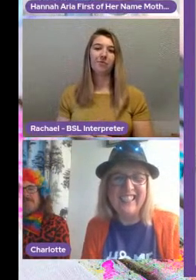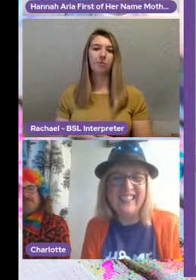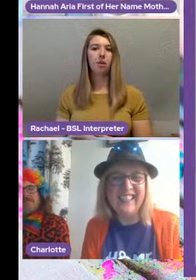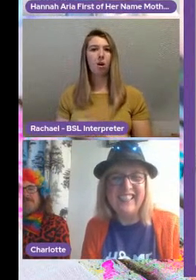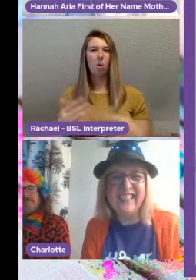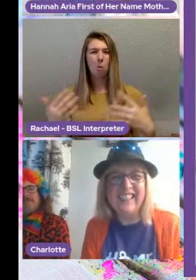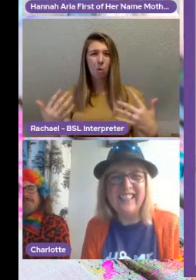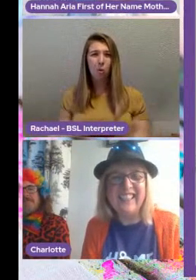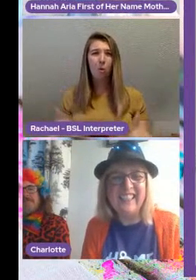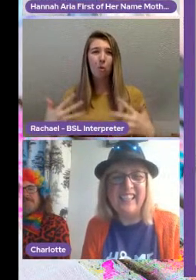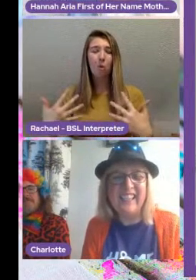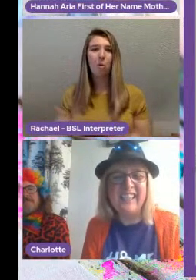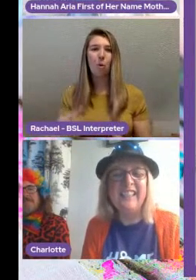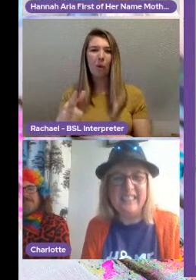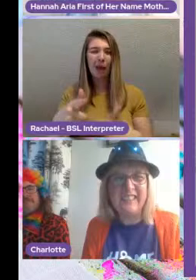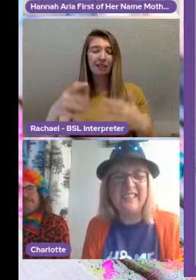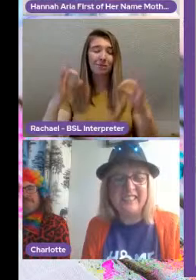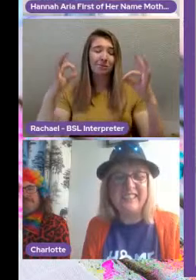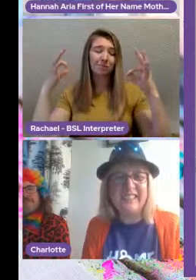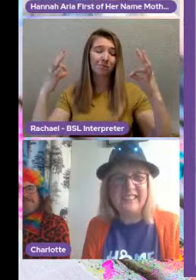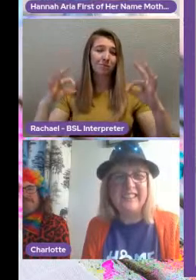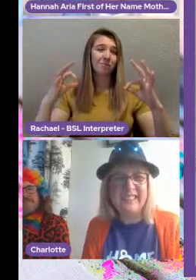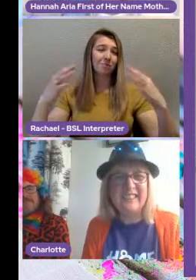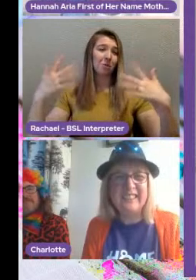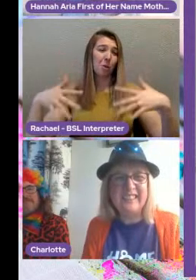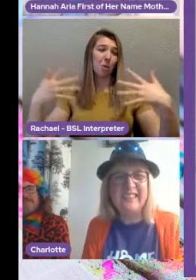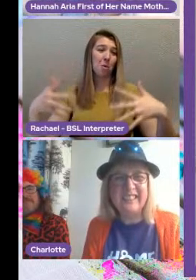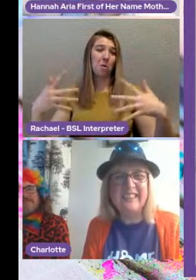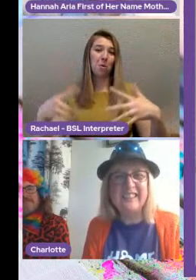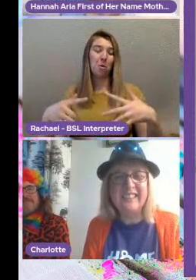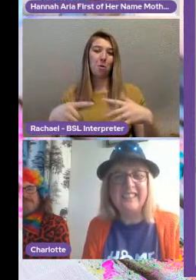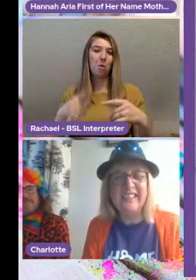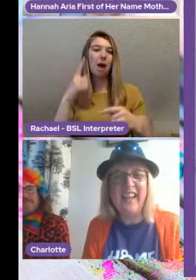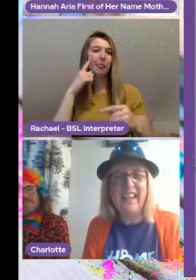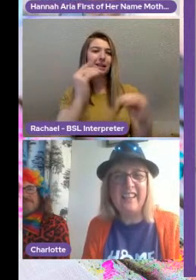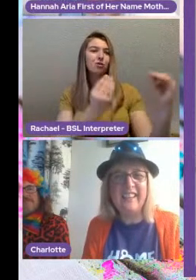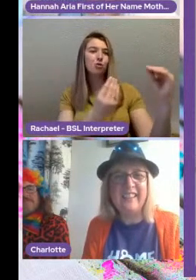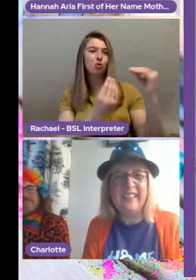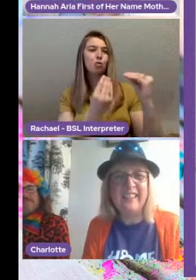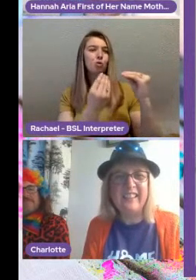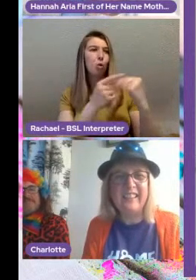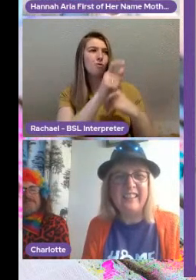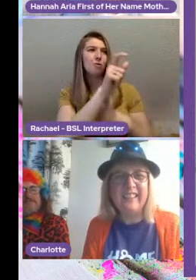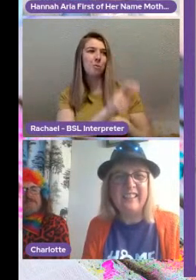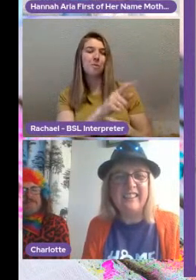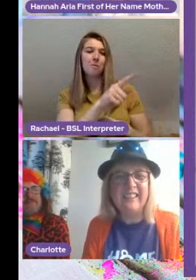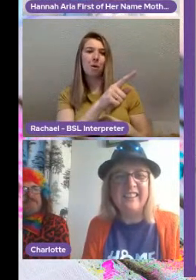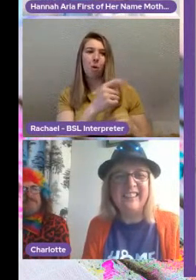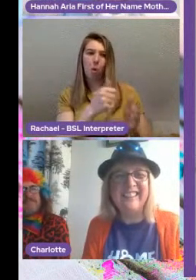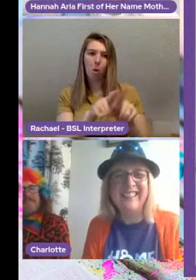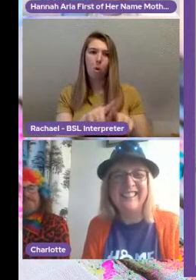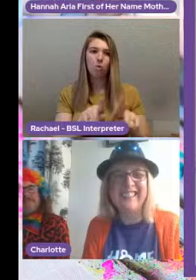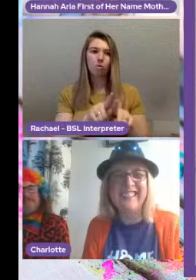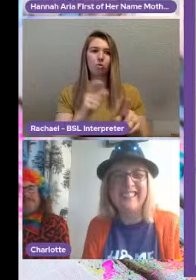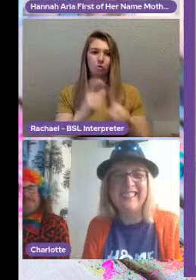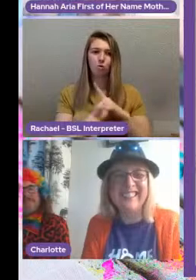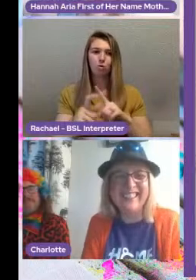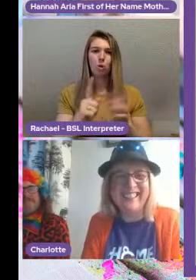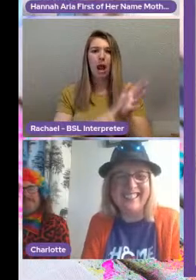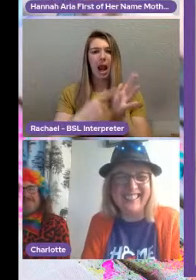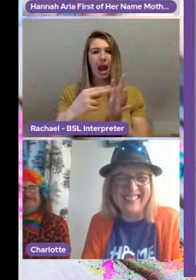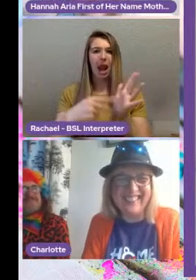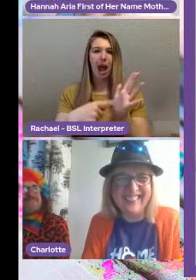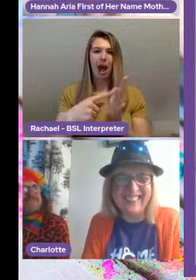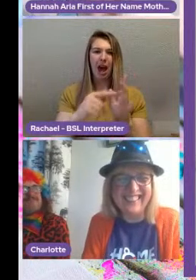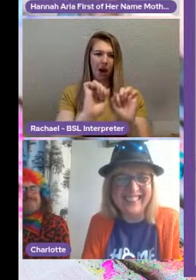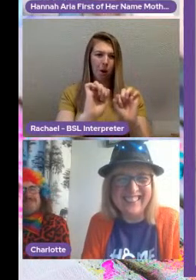tutorial actually do like lessons in lino cutting and printing as well. Yeah. And like, this is really high level skill.